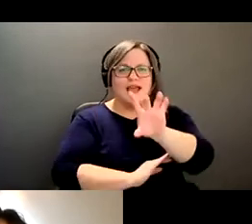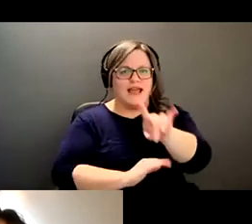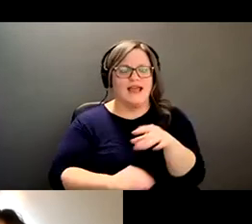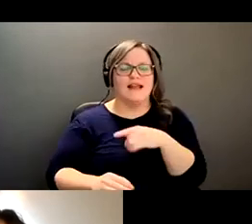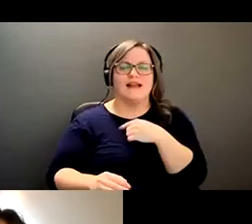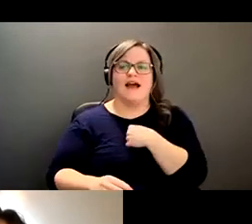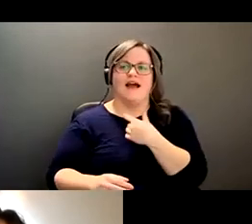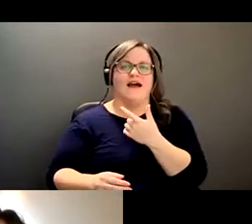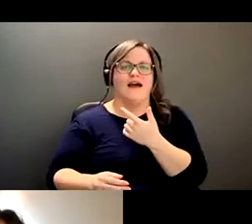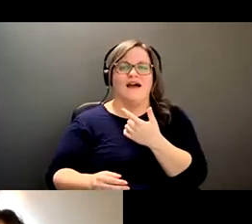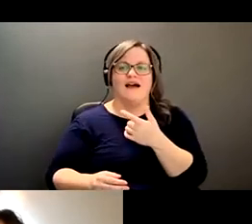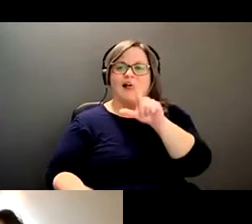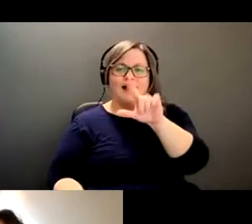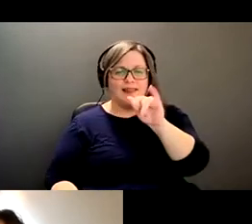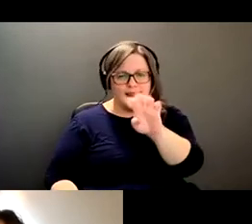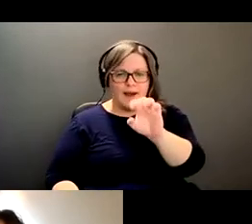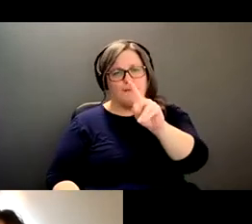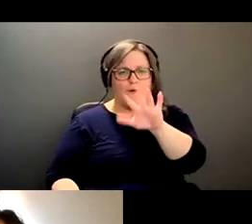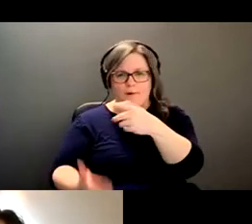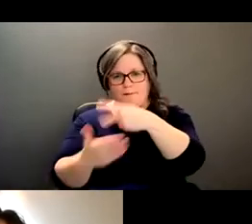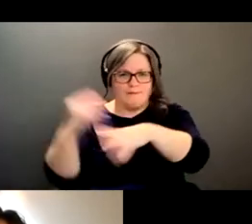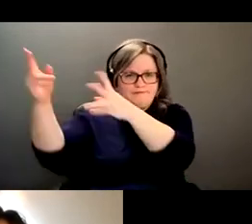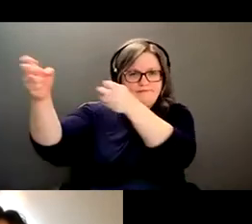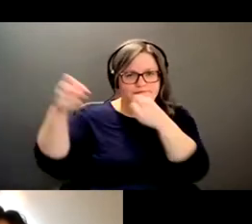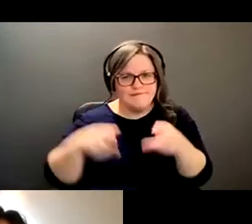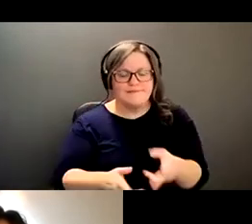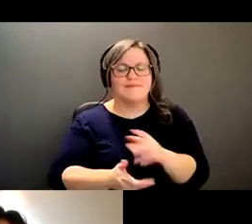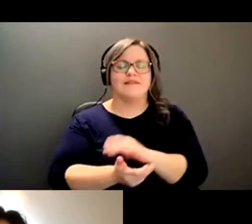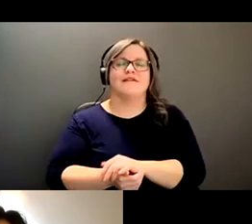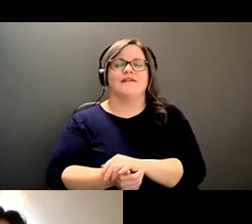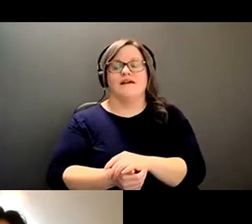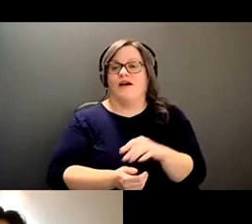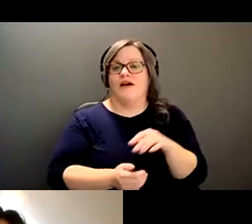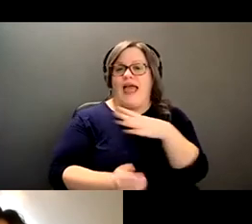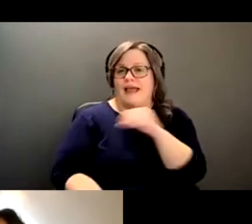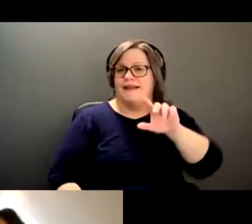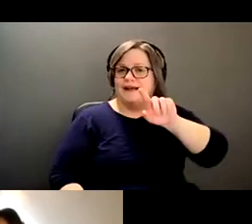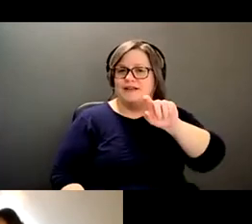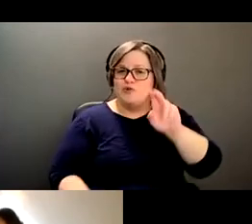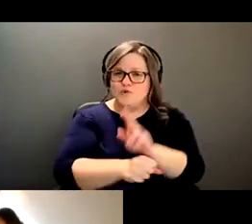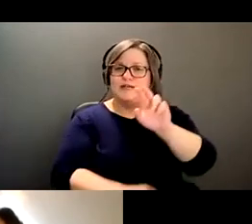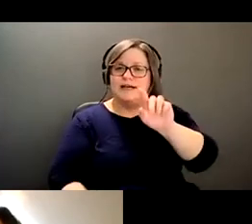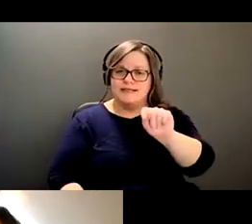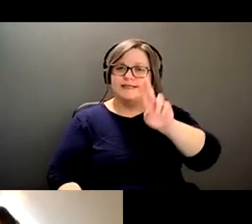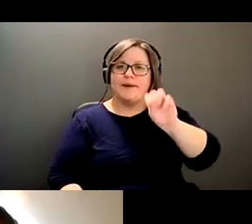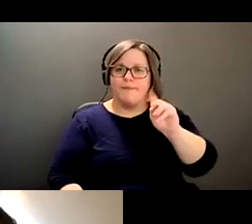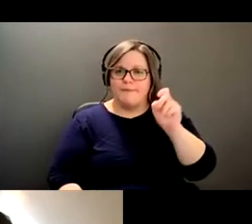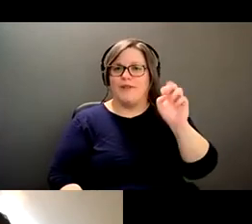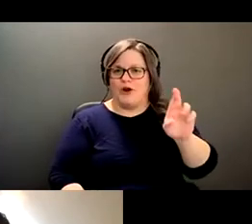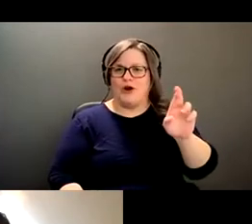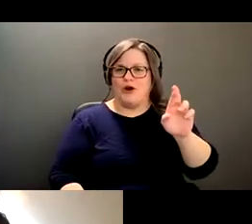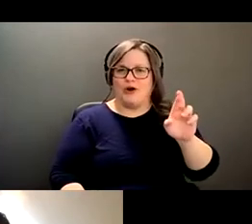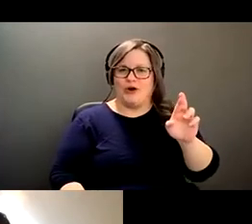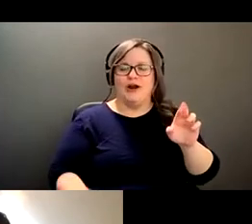off like LimeWire and like putting together like Tumblr blogs and like blog spots to like just share like